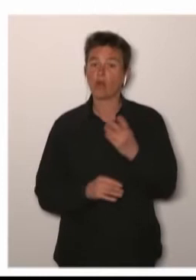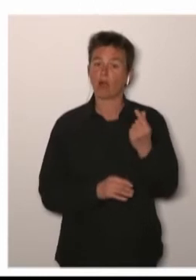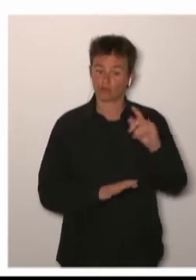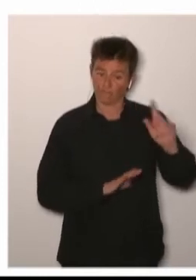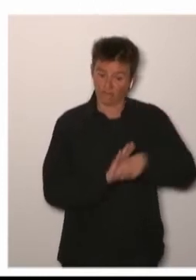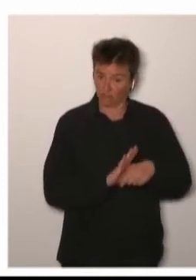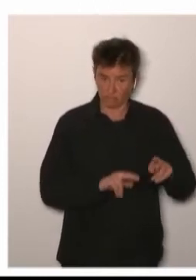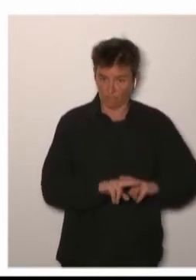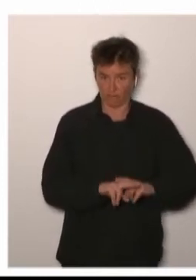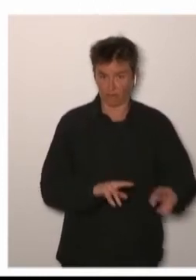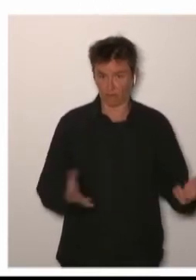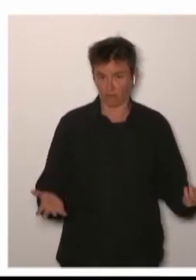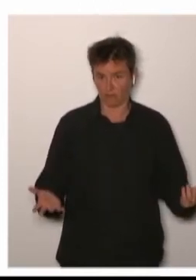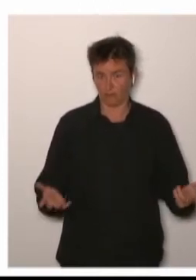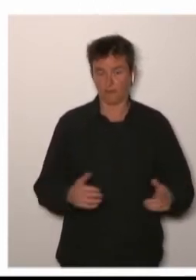What frame this